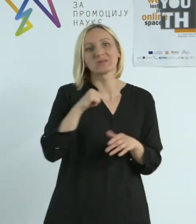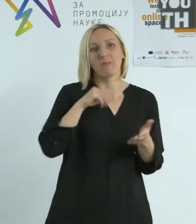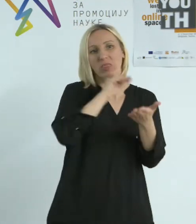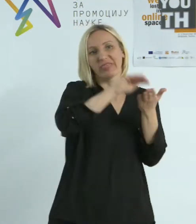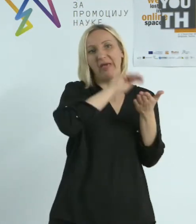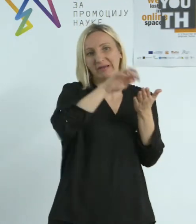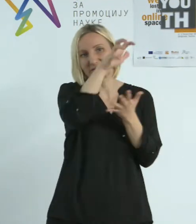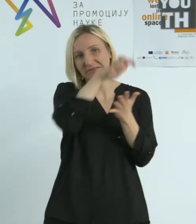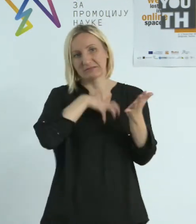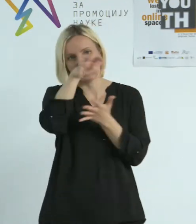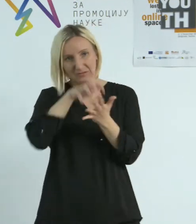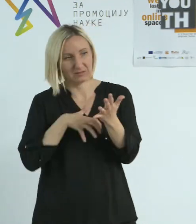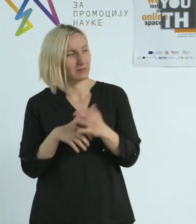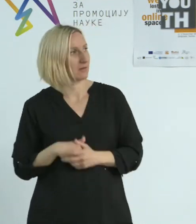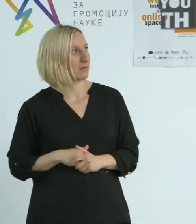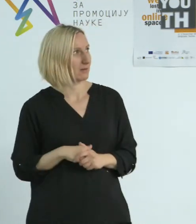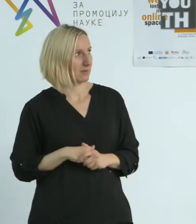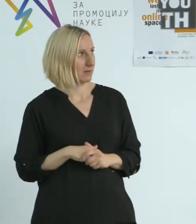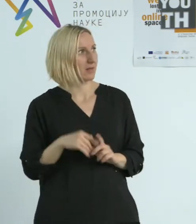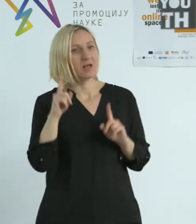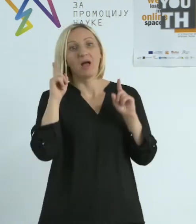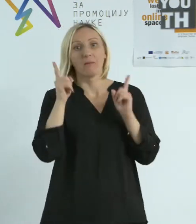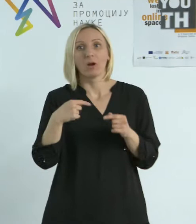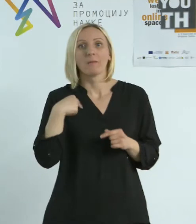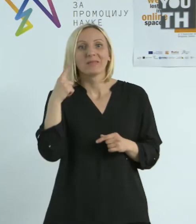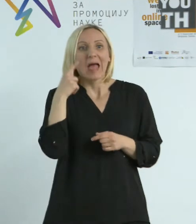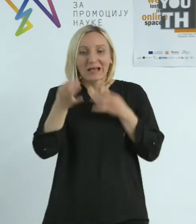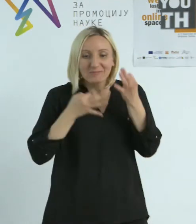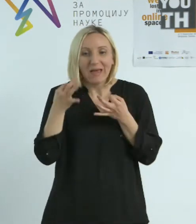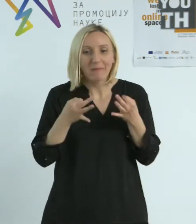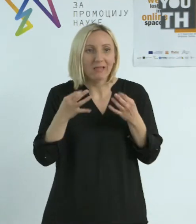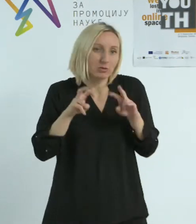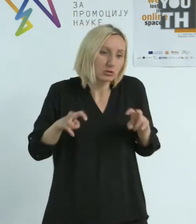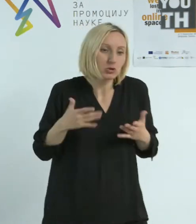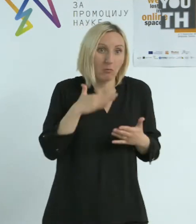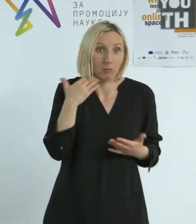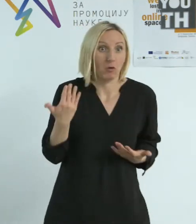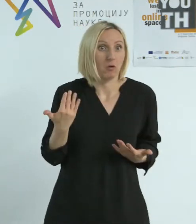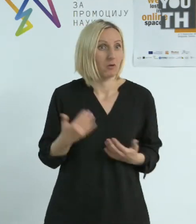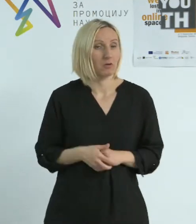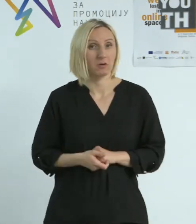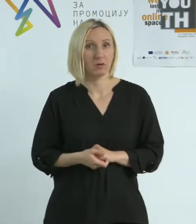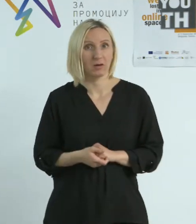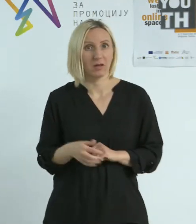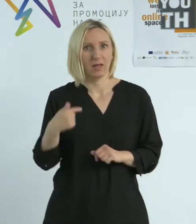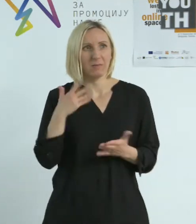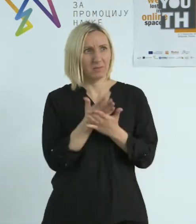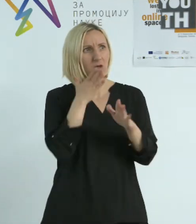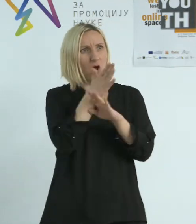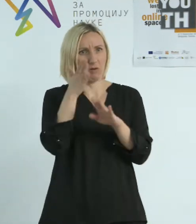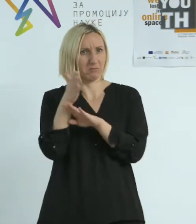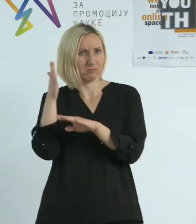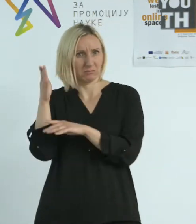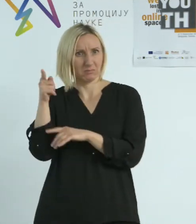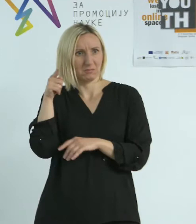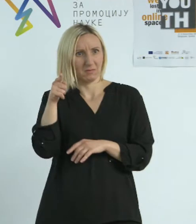text. And this is something that I guess we can experiment with a lot. I've attended online courses that had a video of